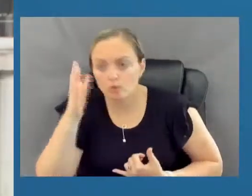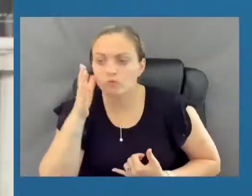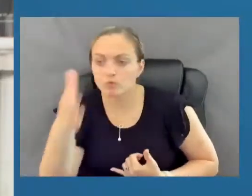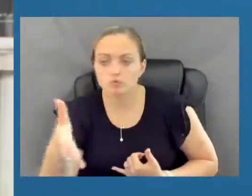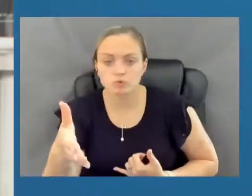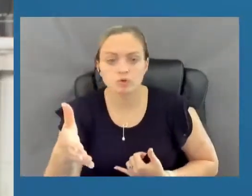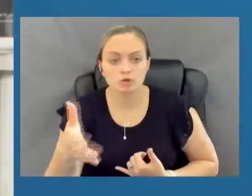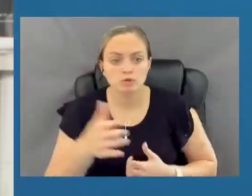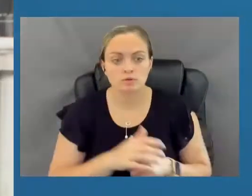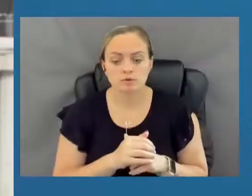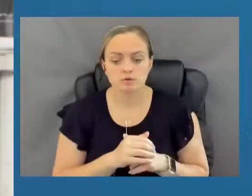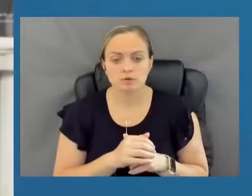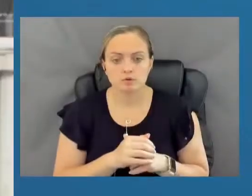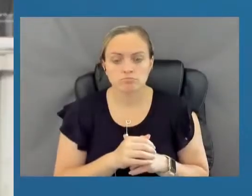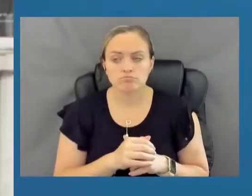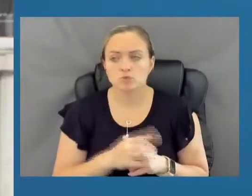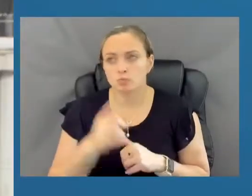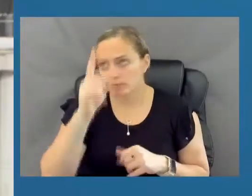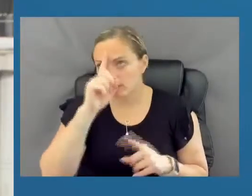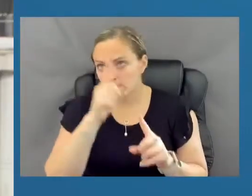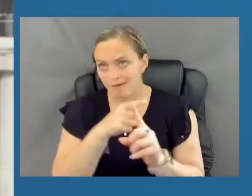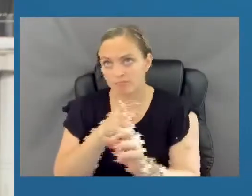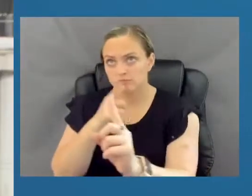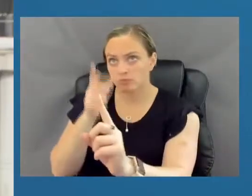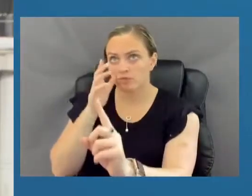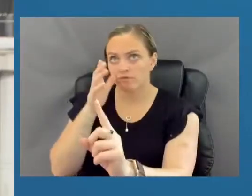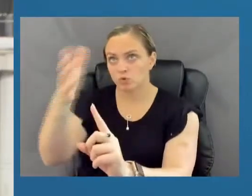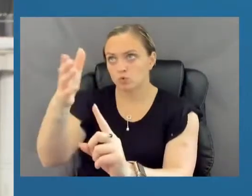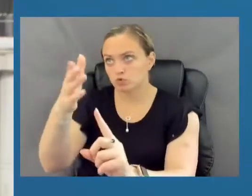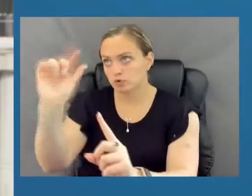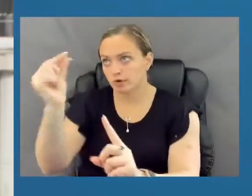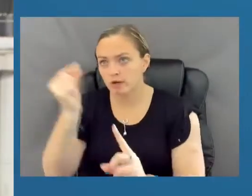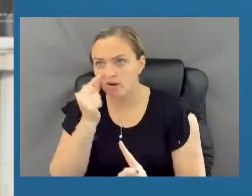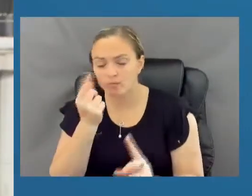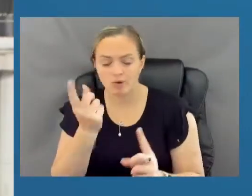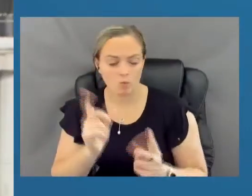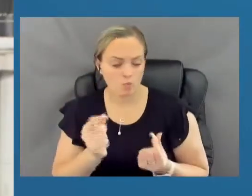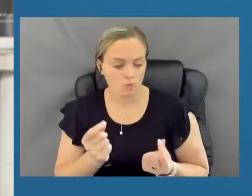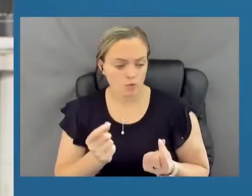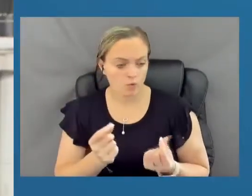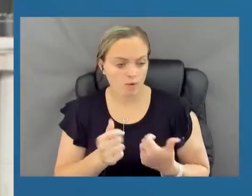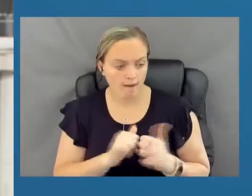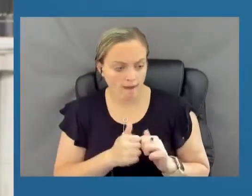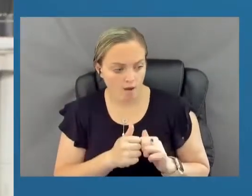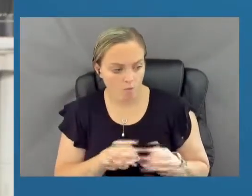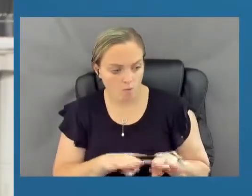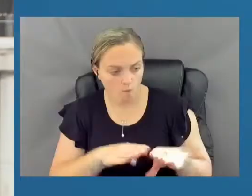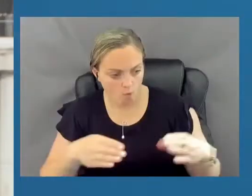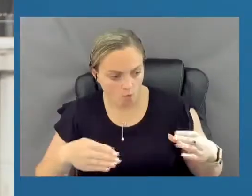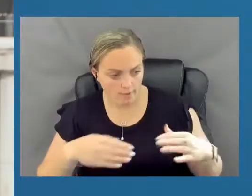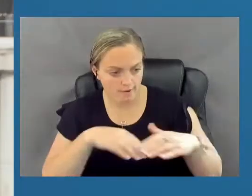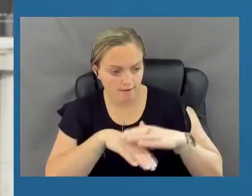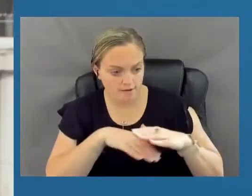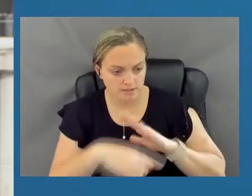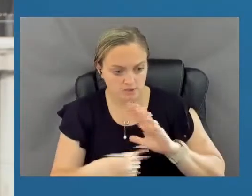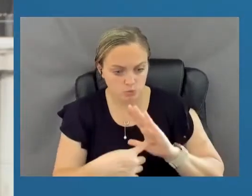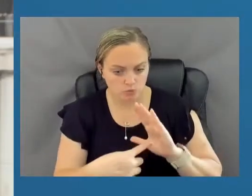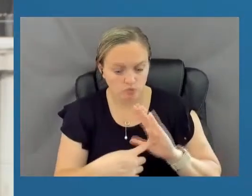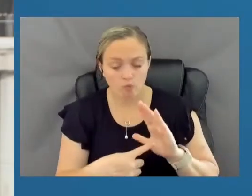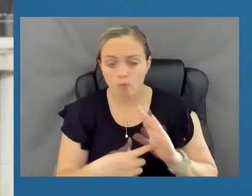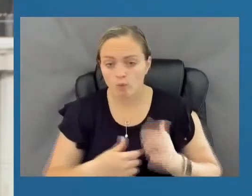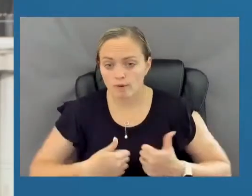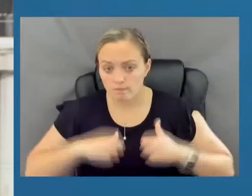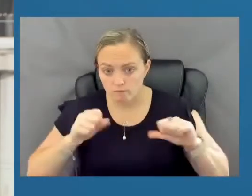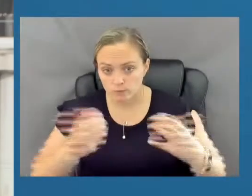a forward-thinking approach to government and what are the areas we can unlock to ensure affordability and livability here